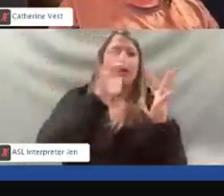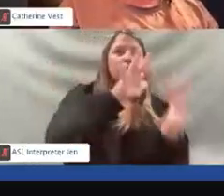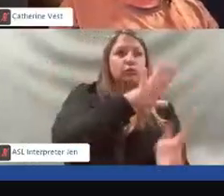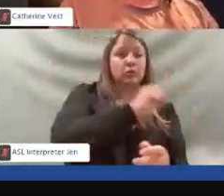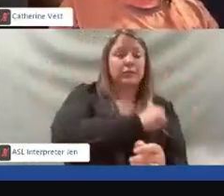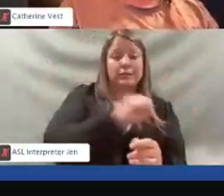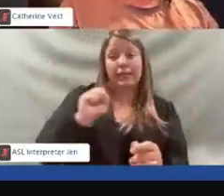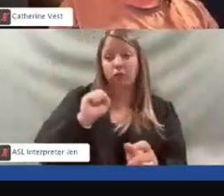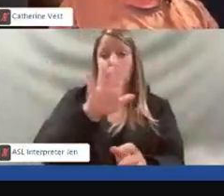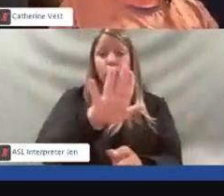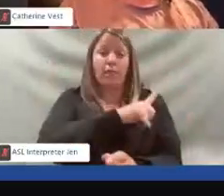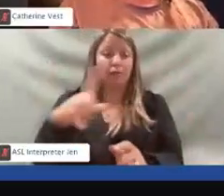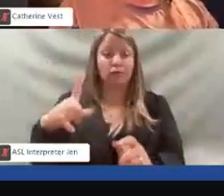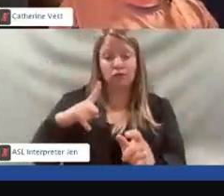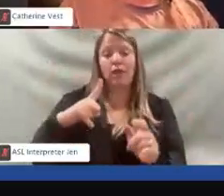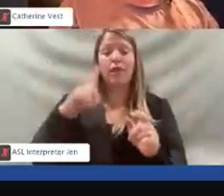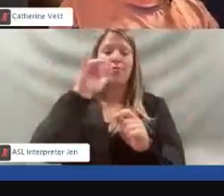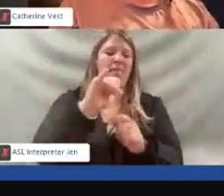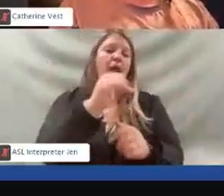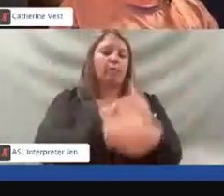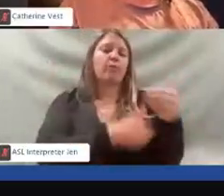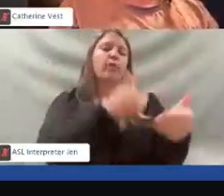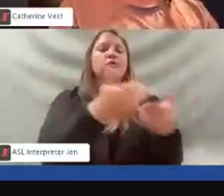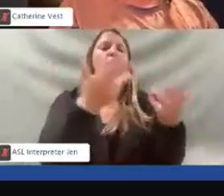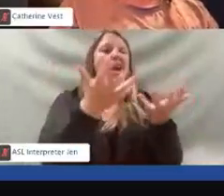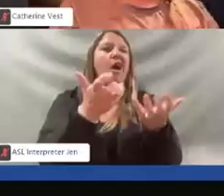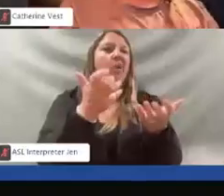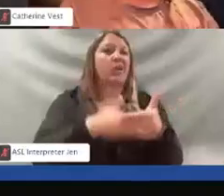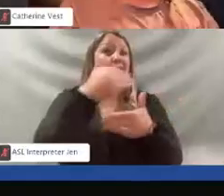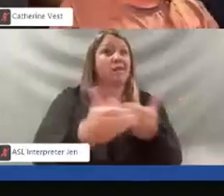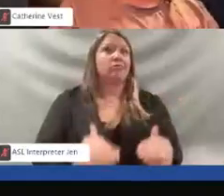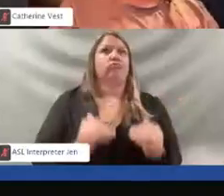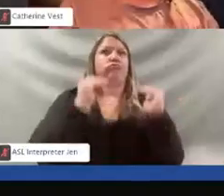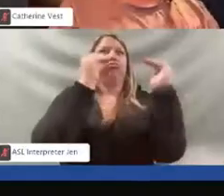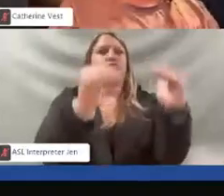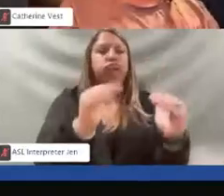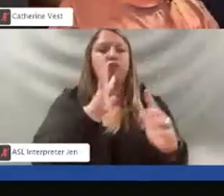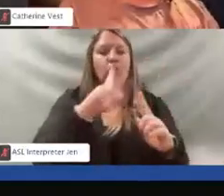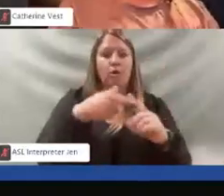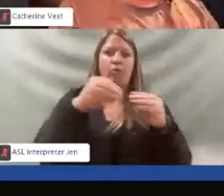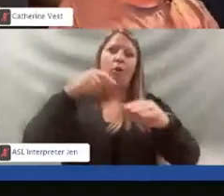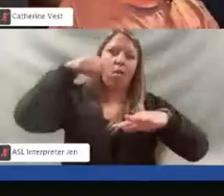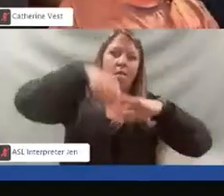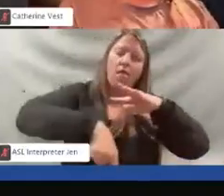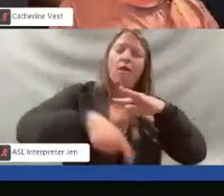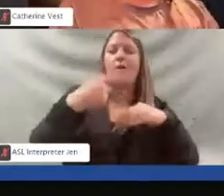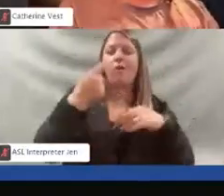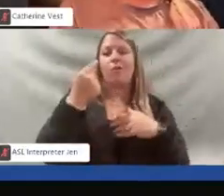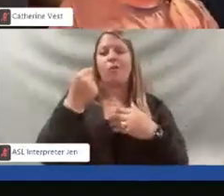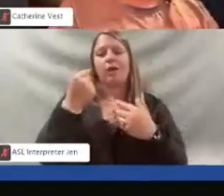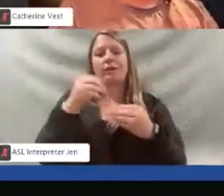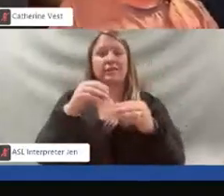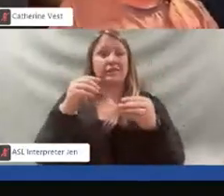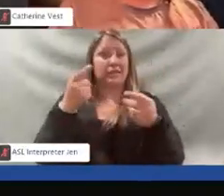your legislator, and just sort of that whole process. We really want to do a next level of that to talk about in more detail what's coming up in the